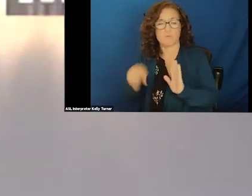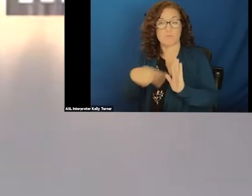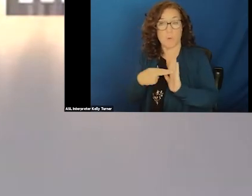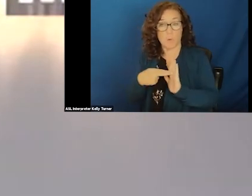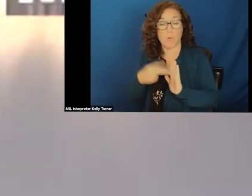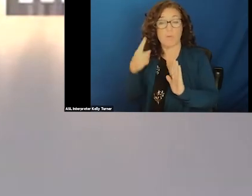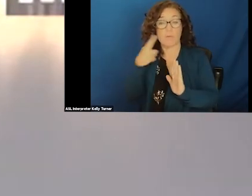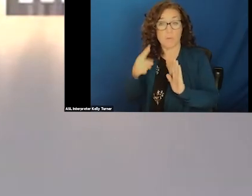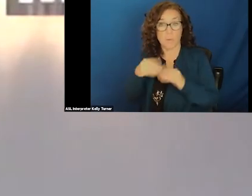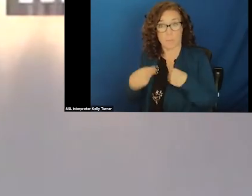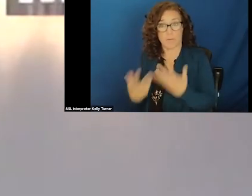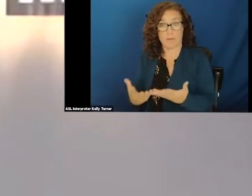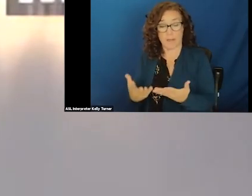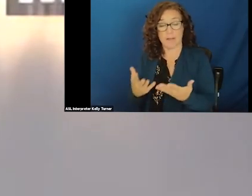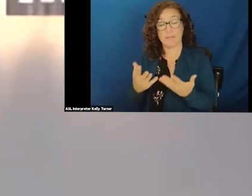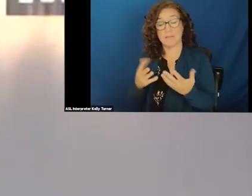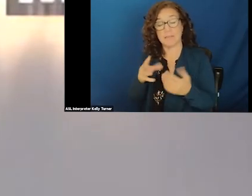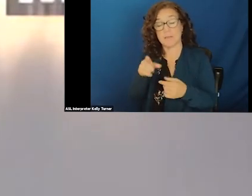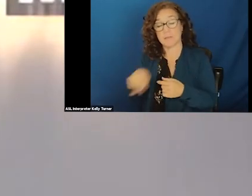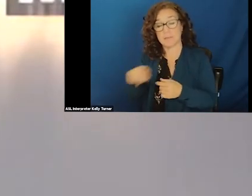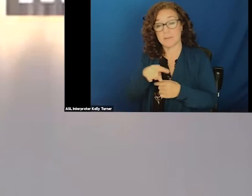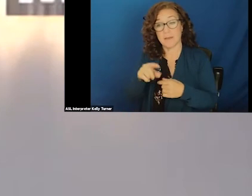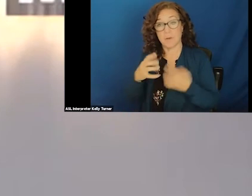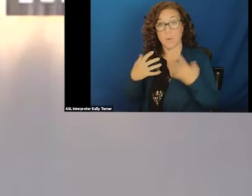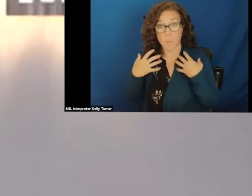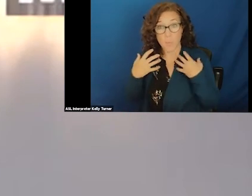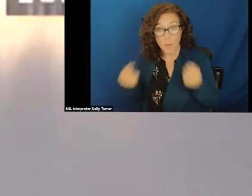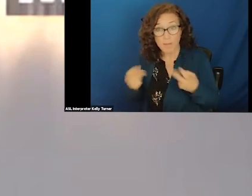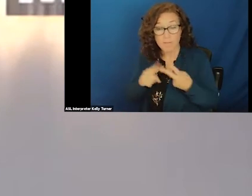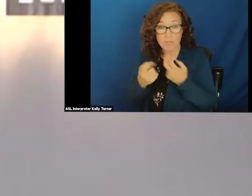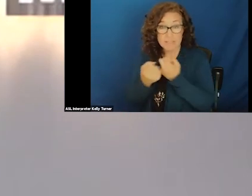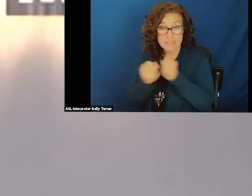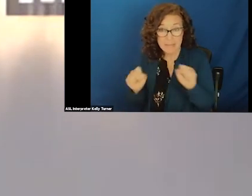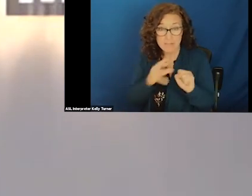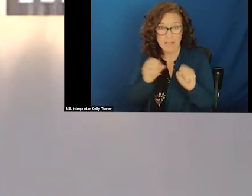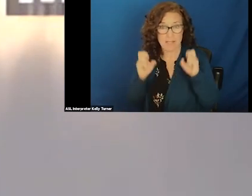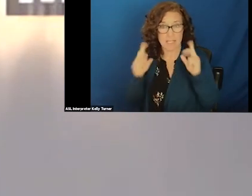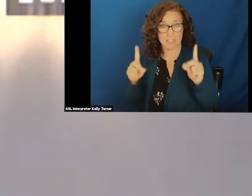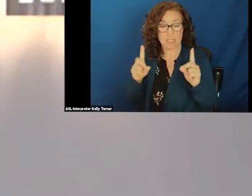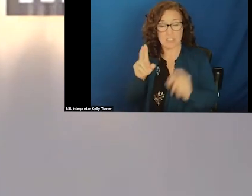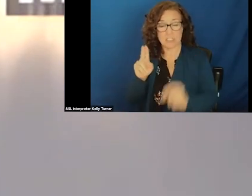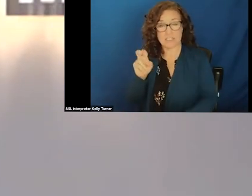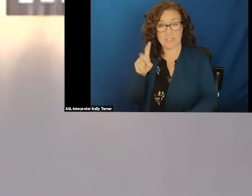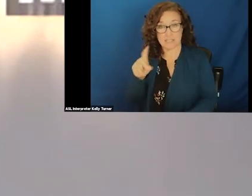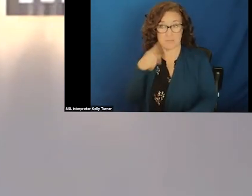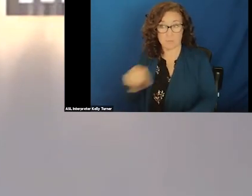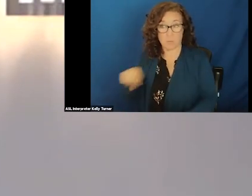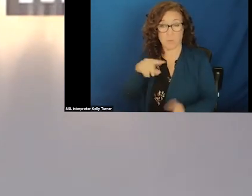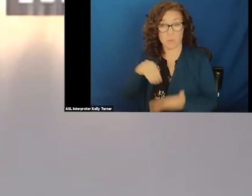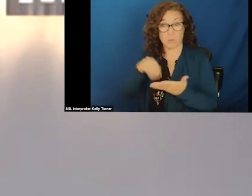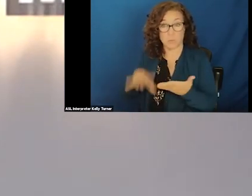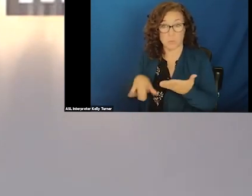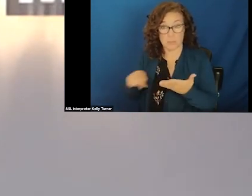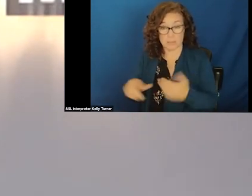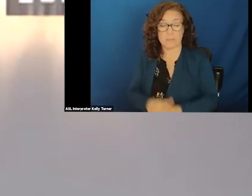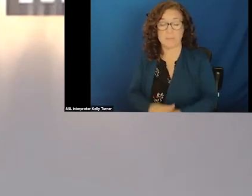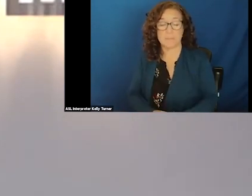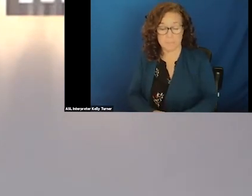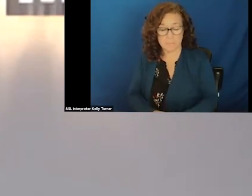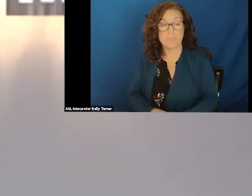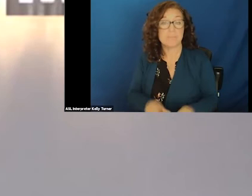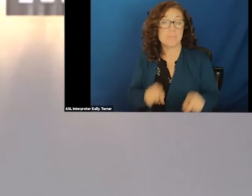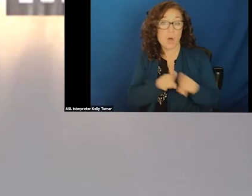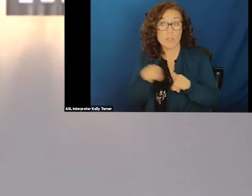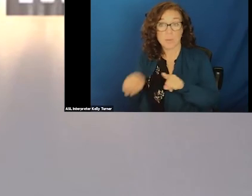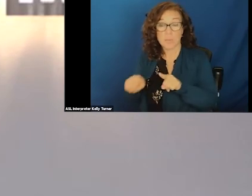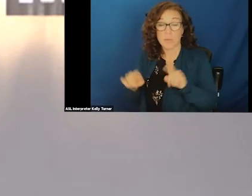District students. And whereas certificated, classified management, and other education professionals employed